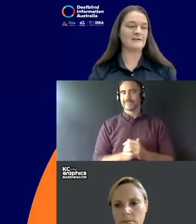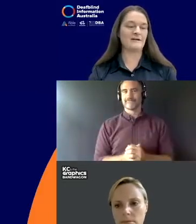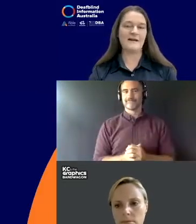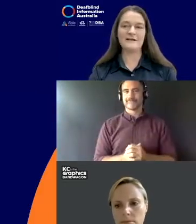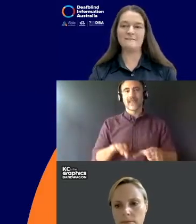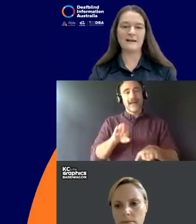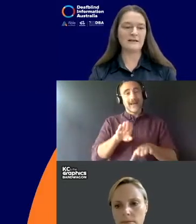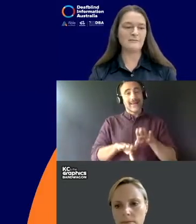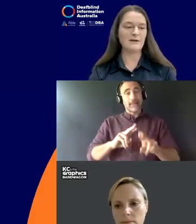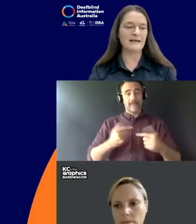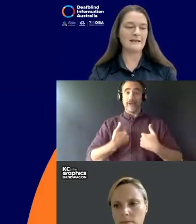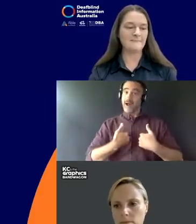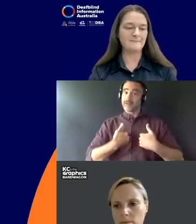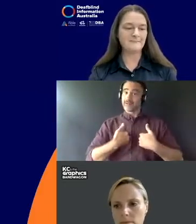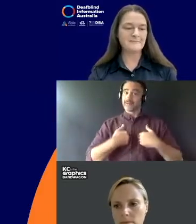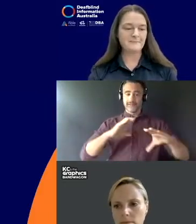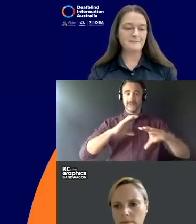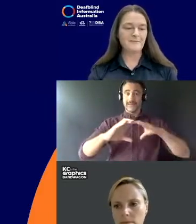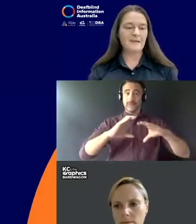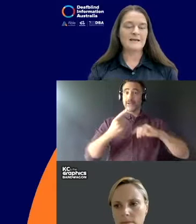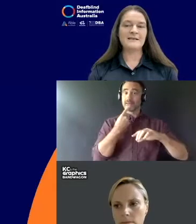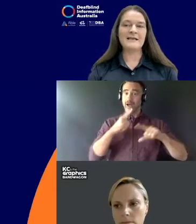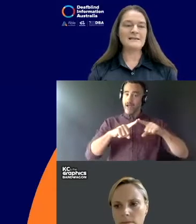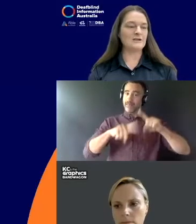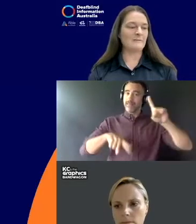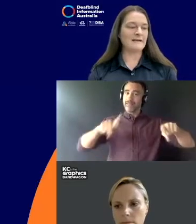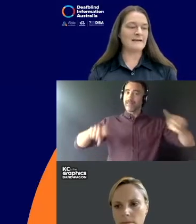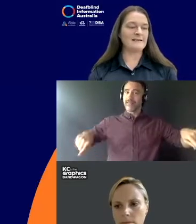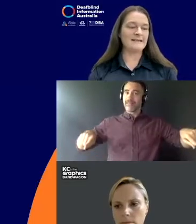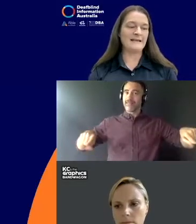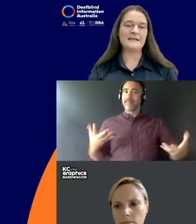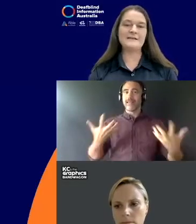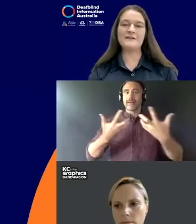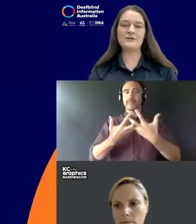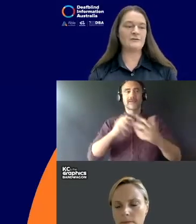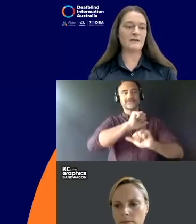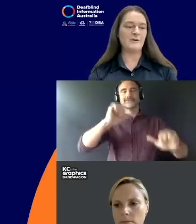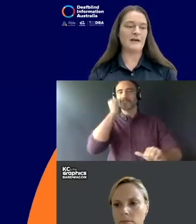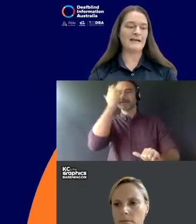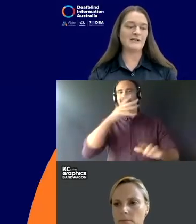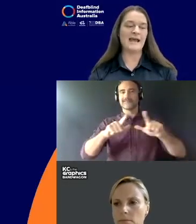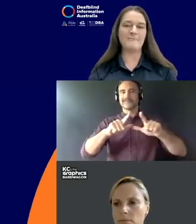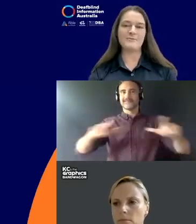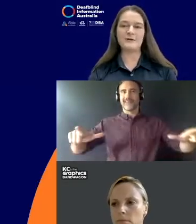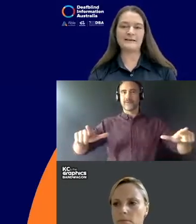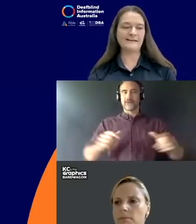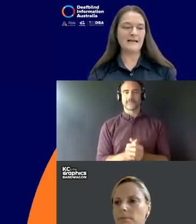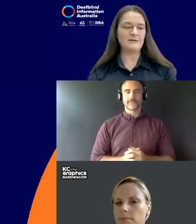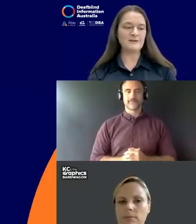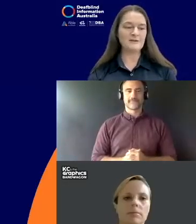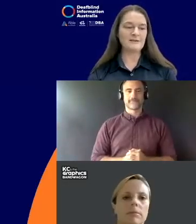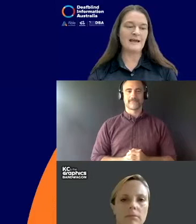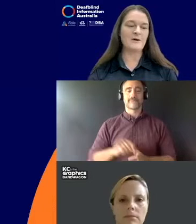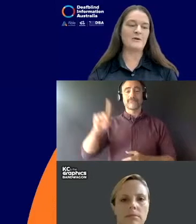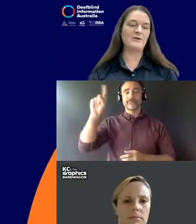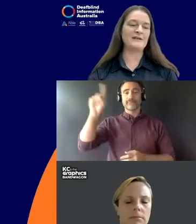styles of our deafblind community. Today's topic is the Individual Communication Handbook, a